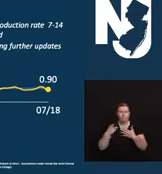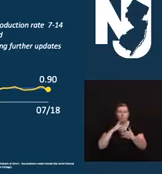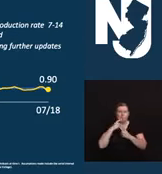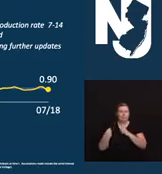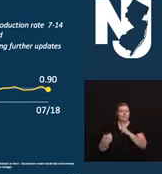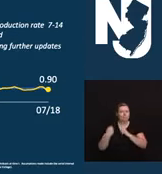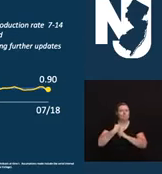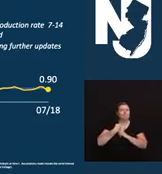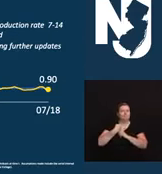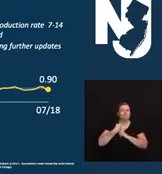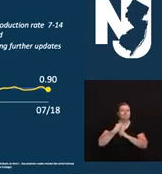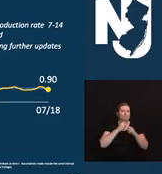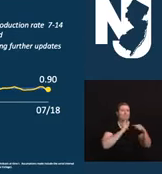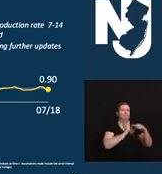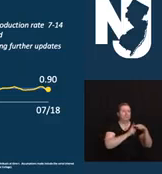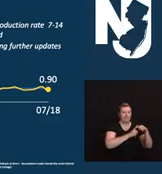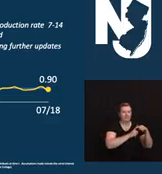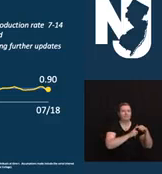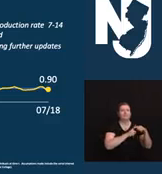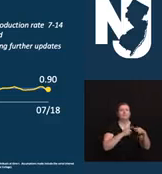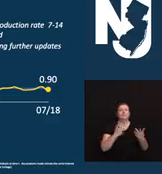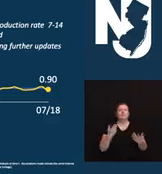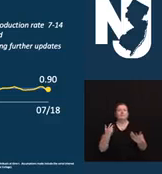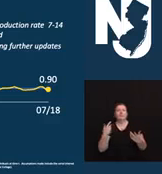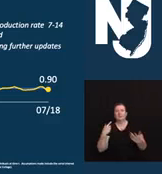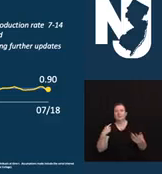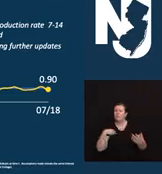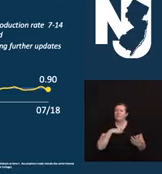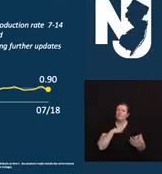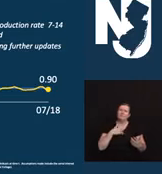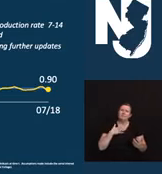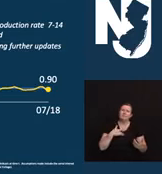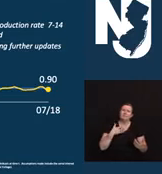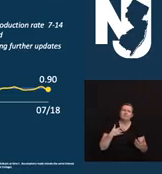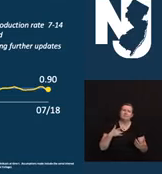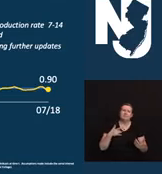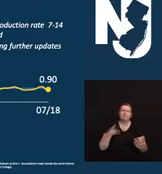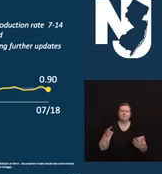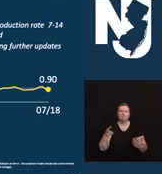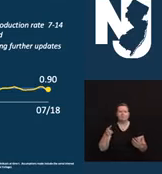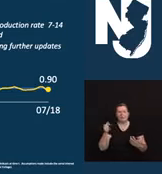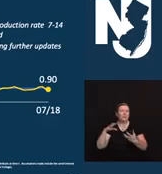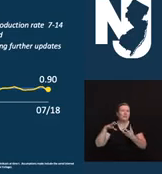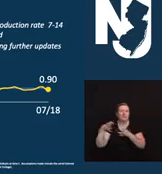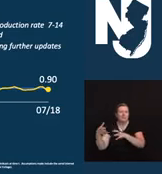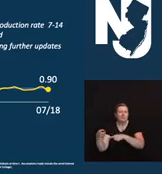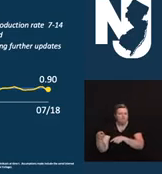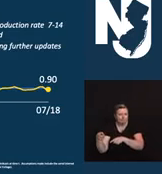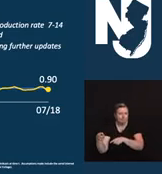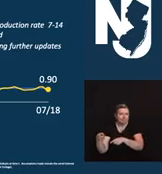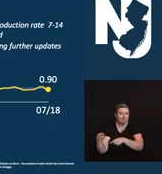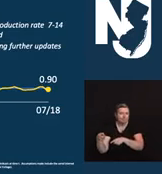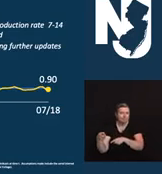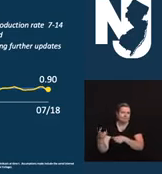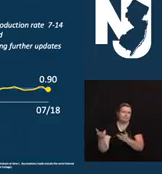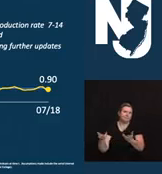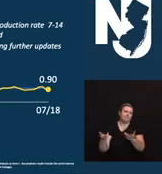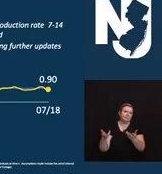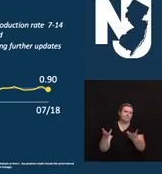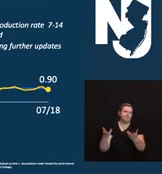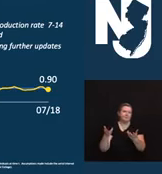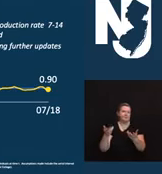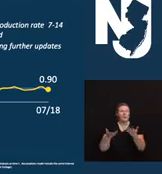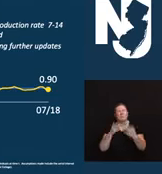think that's in a few hundred over a number of days, but also less likely spot positivity, but rate of